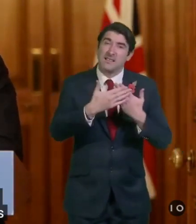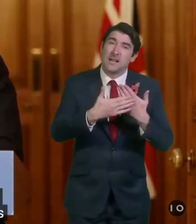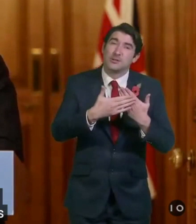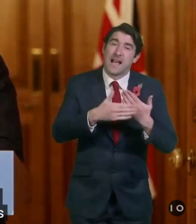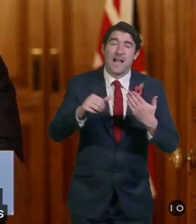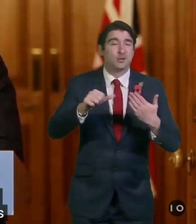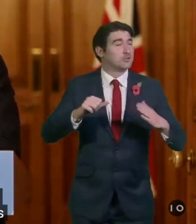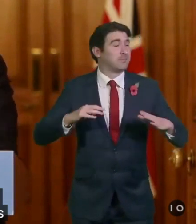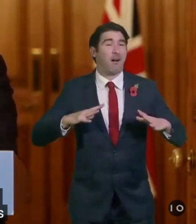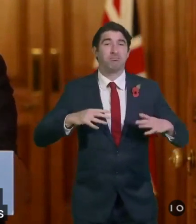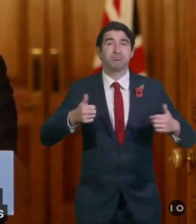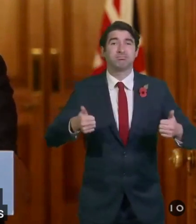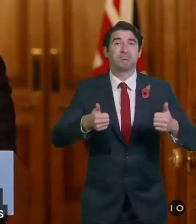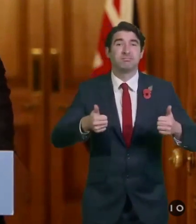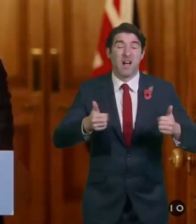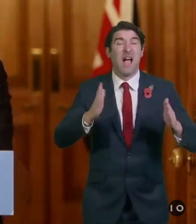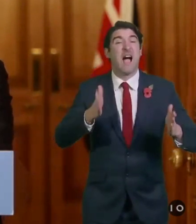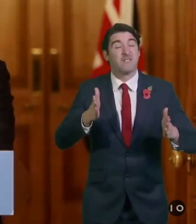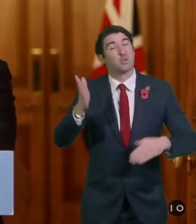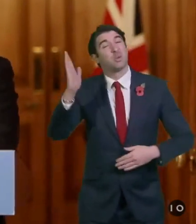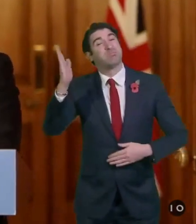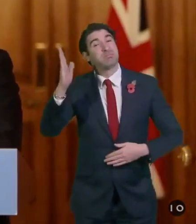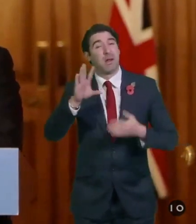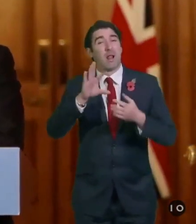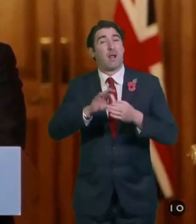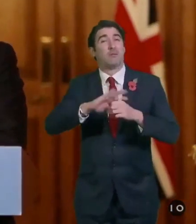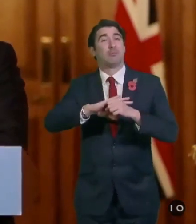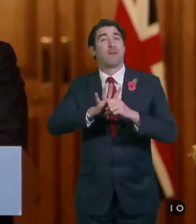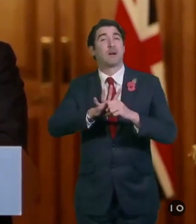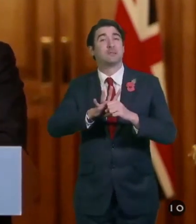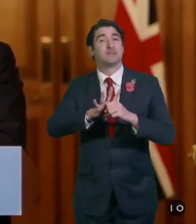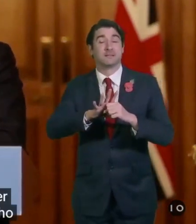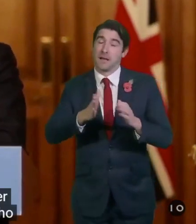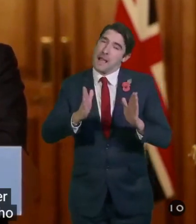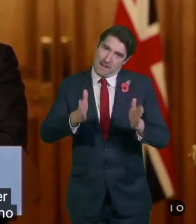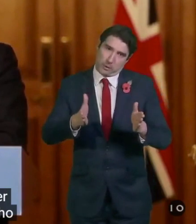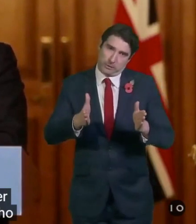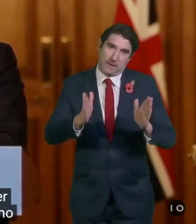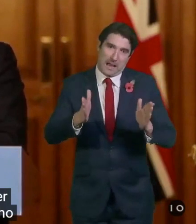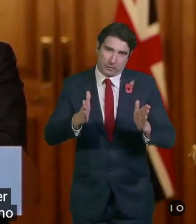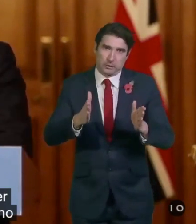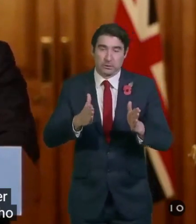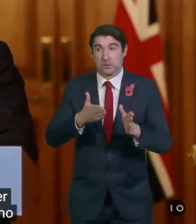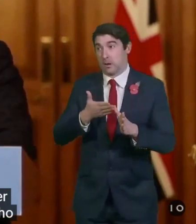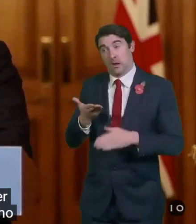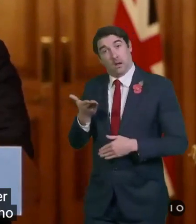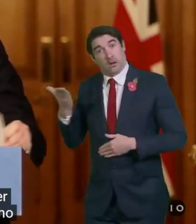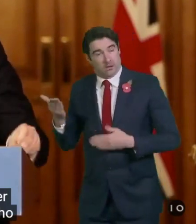this unless it was absolutely necessary. But first I'm going to hand over to Chris and then to Patrick, who will present the latest